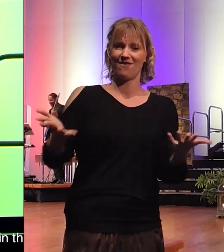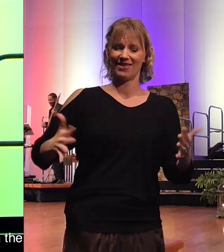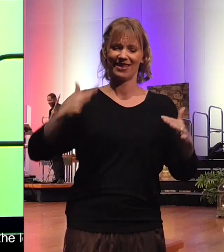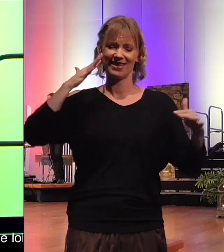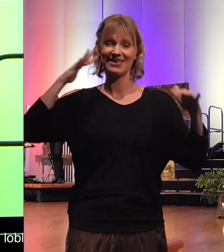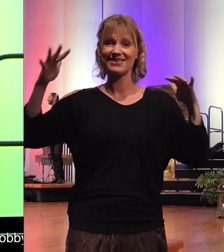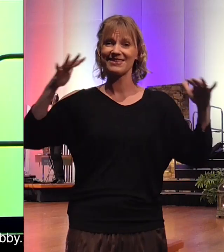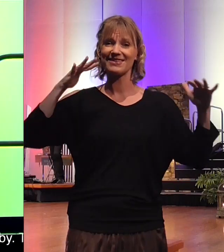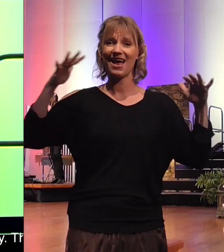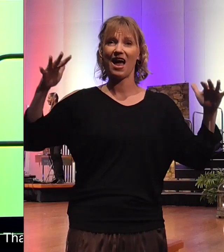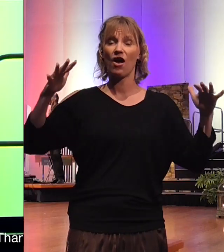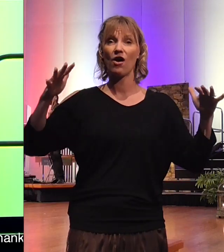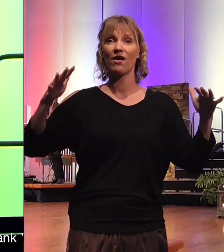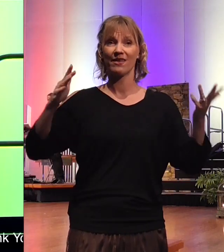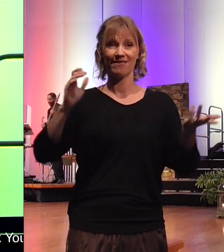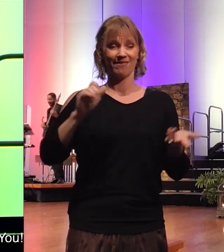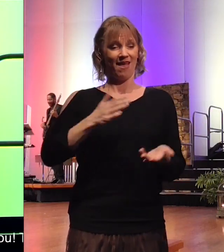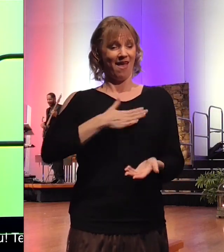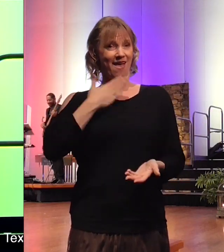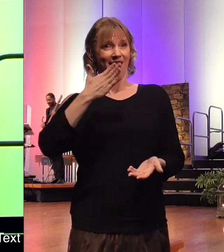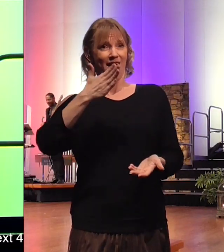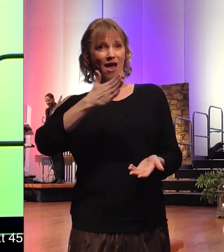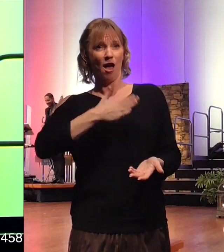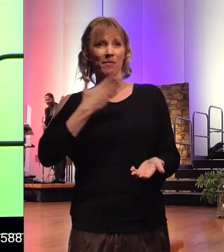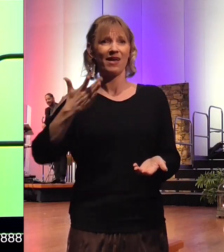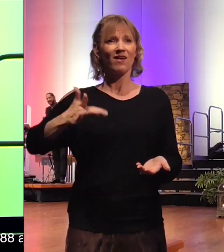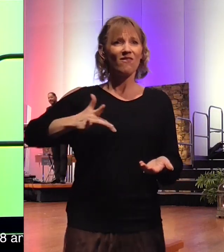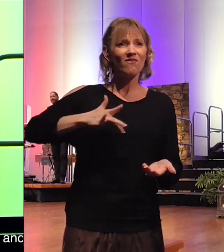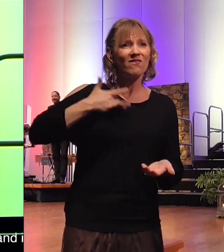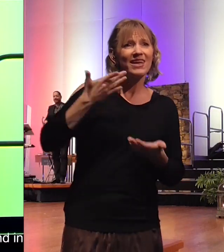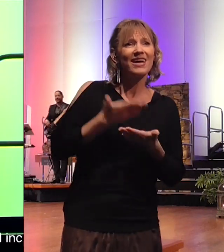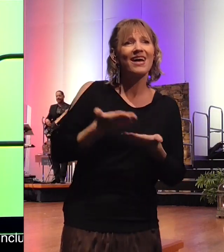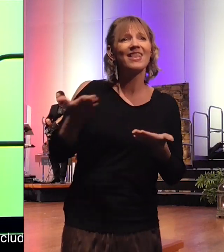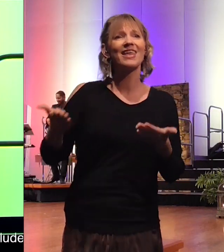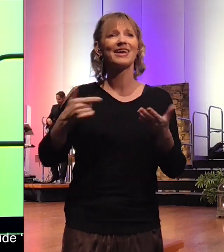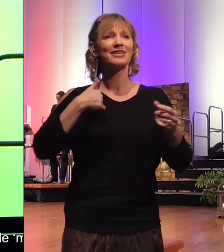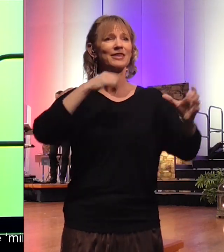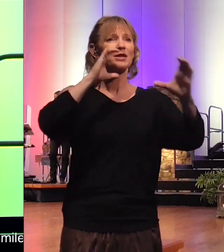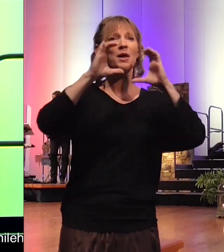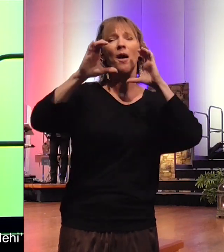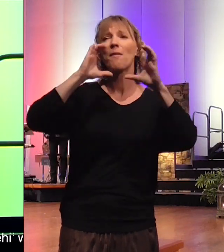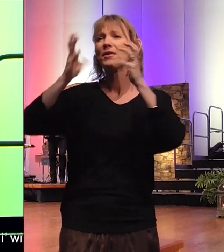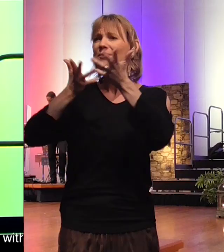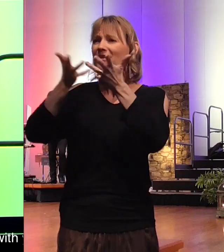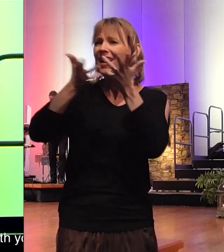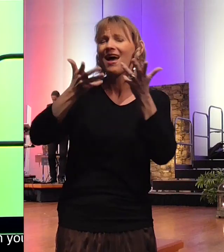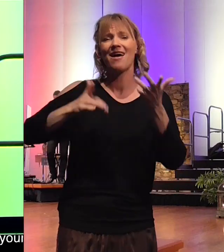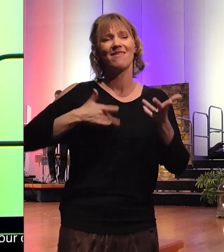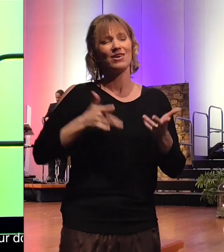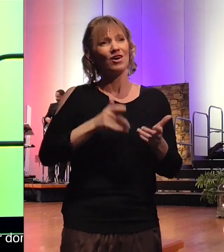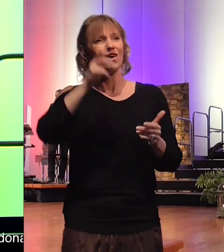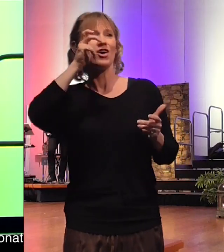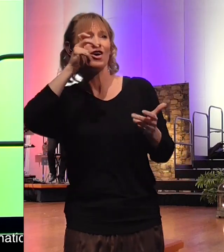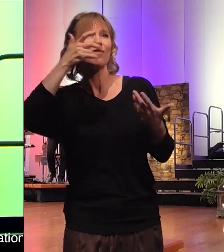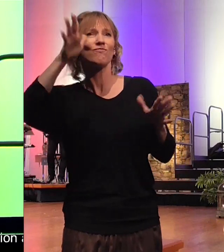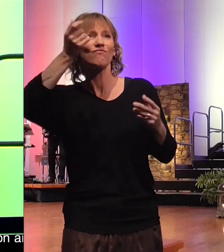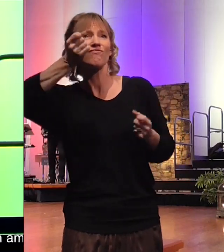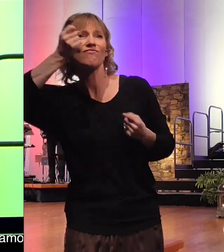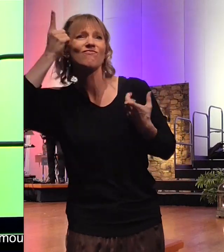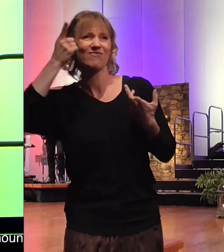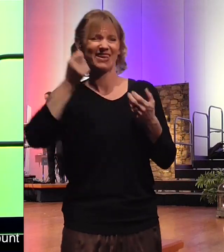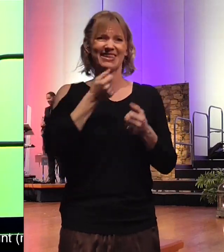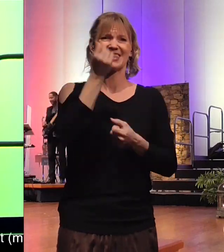To be happy, to feel things, to communicate and be heard. We sing out to project and